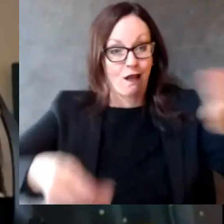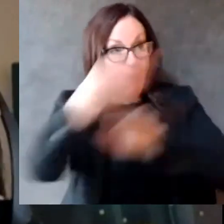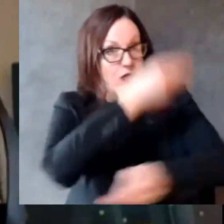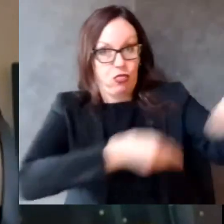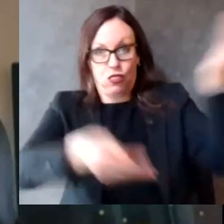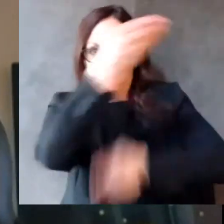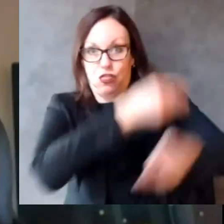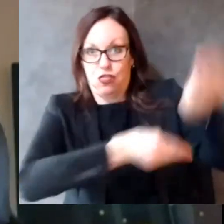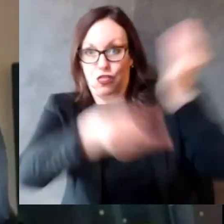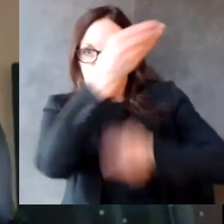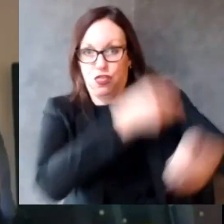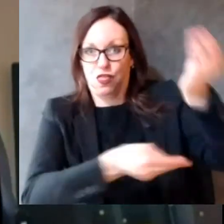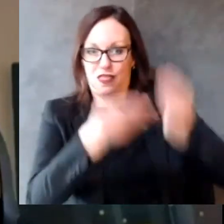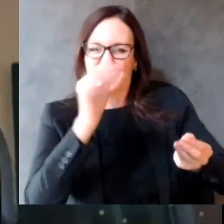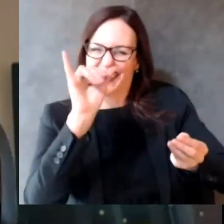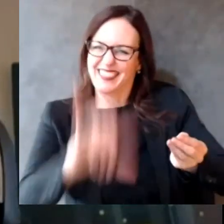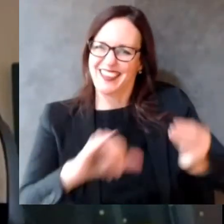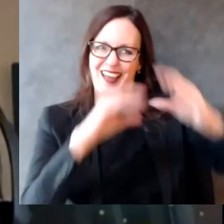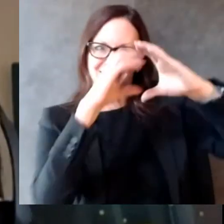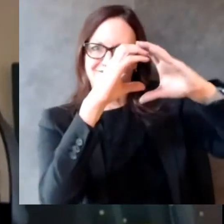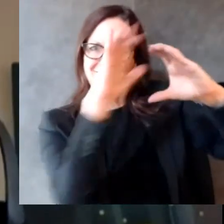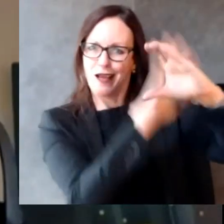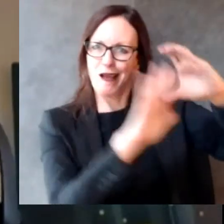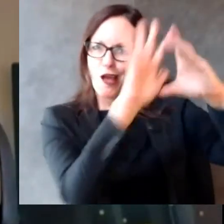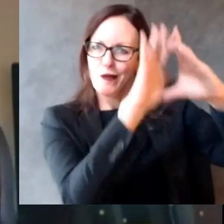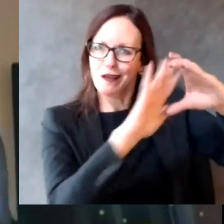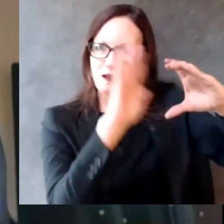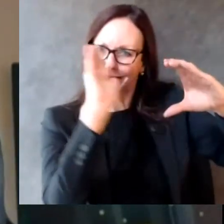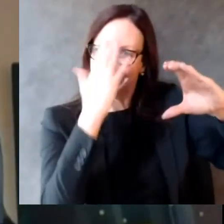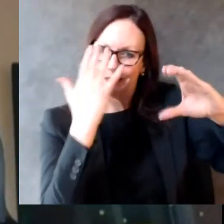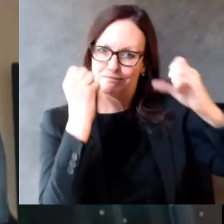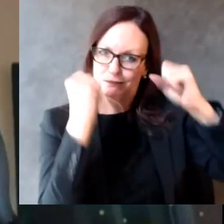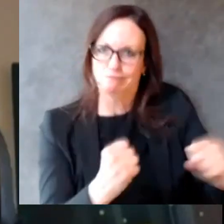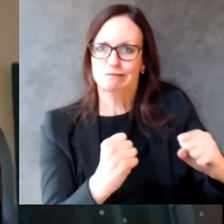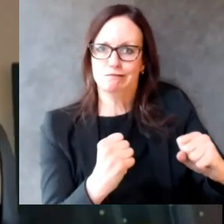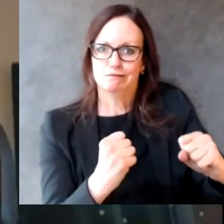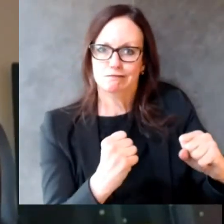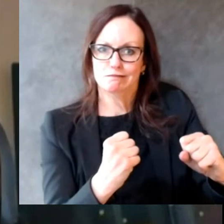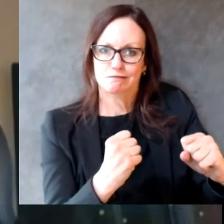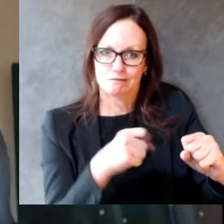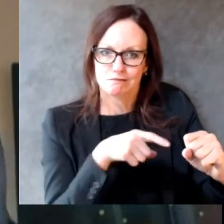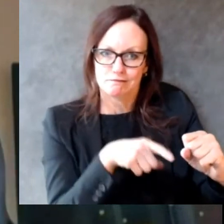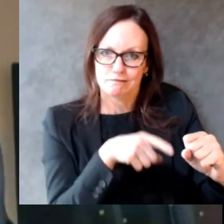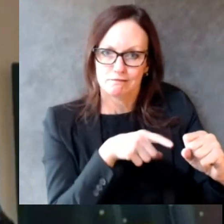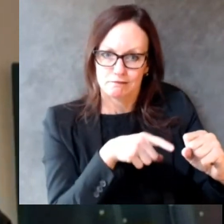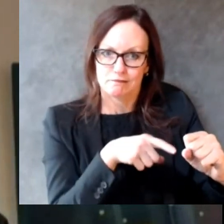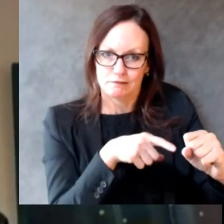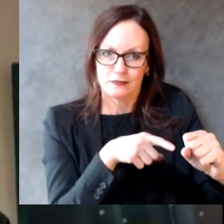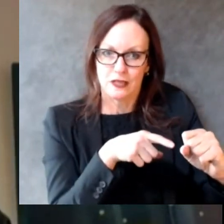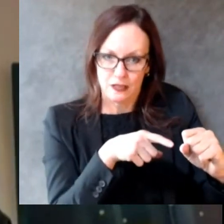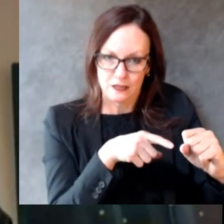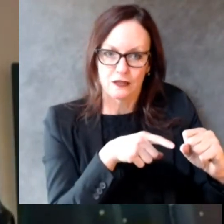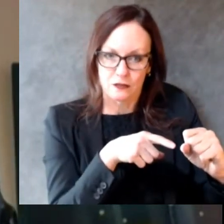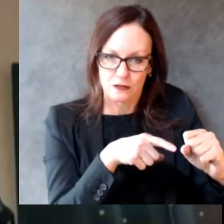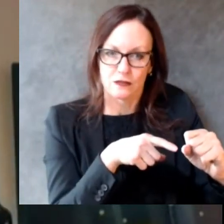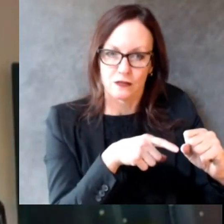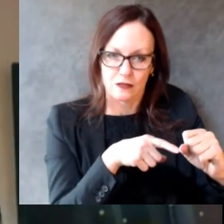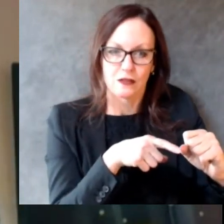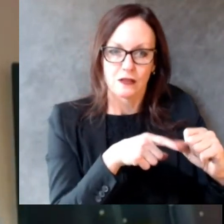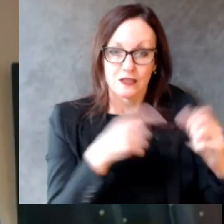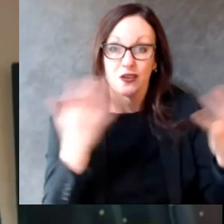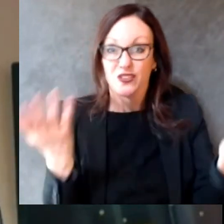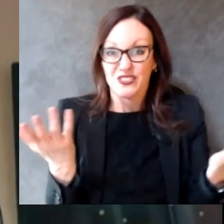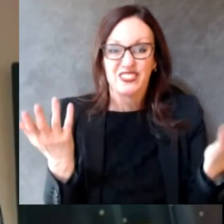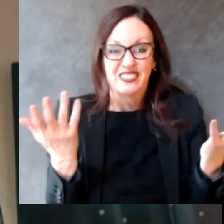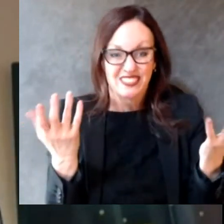most recently. 4 to 6 weeks ago, we saw some rise in cases after a long period of time of